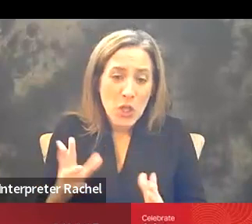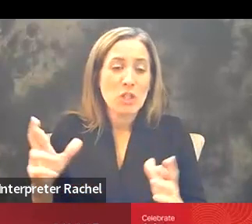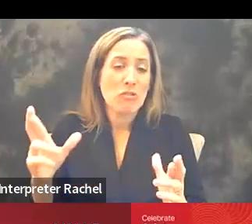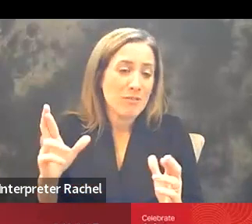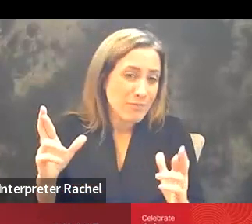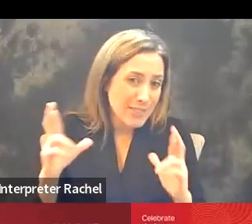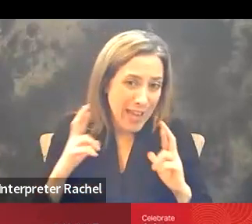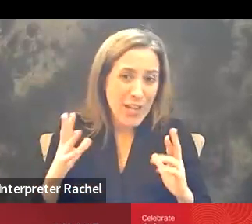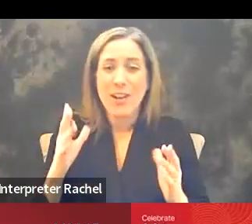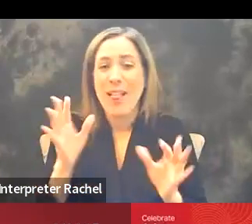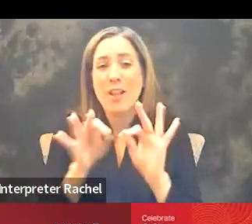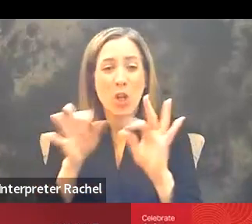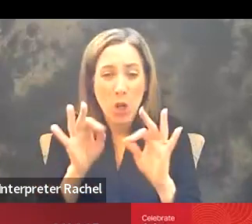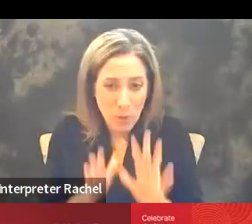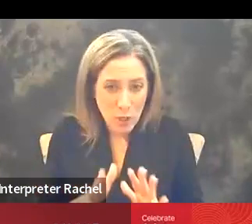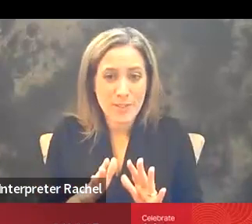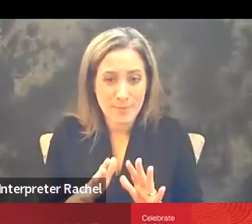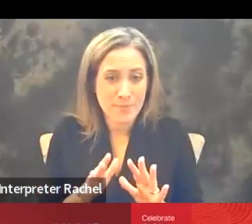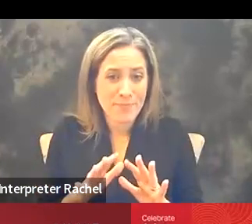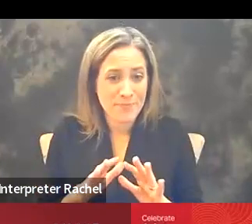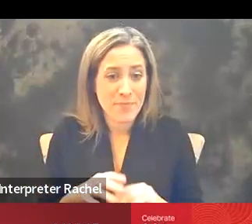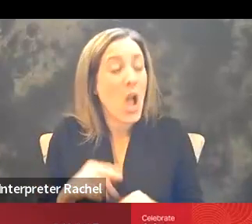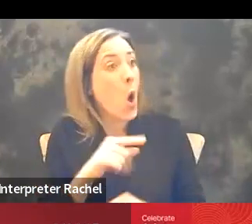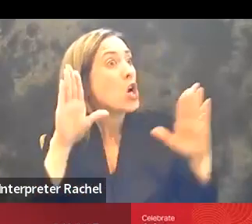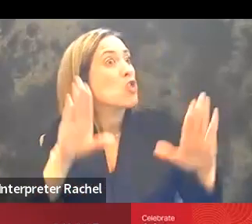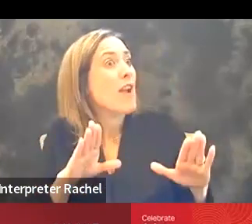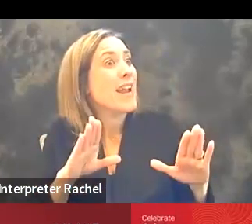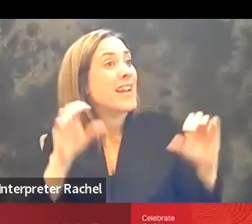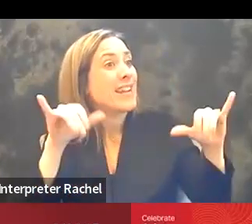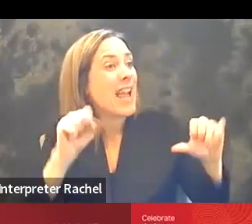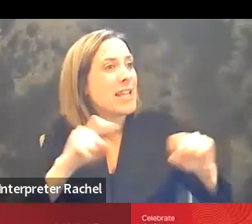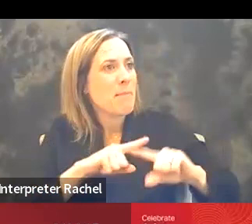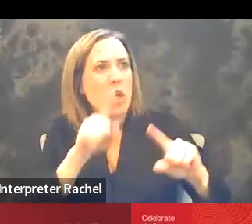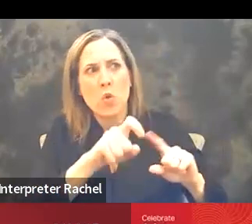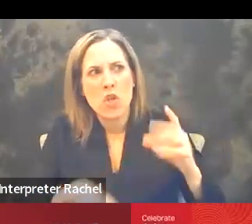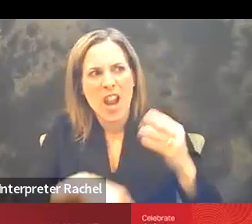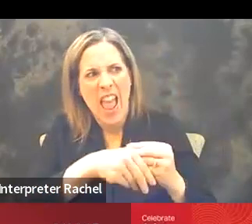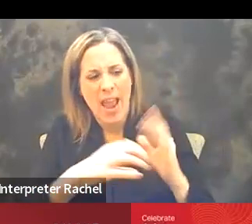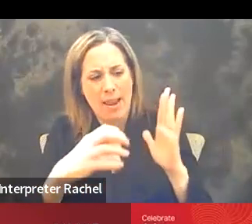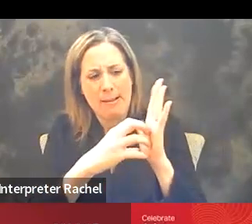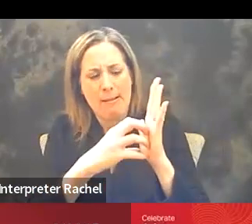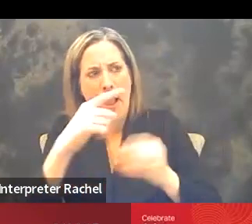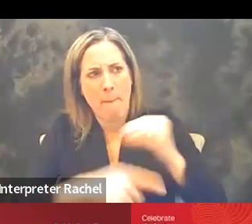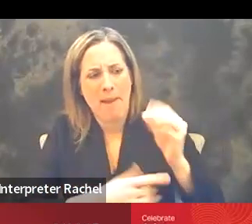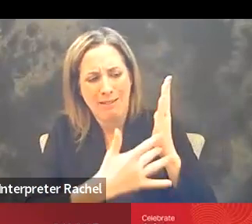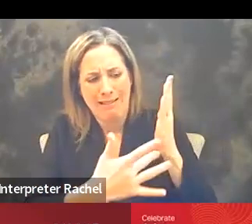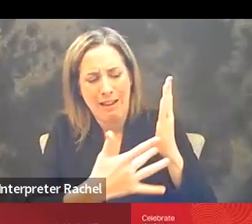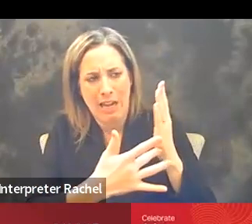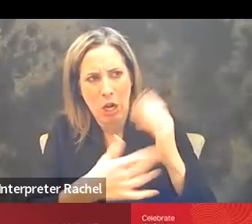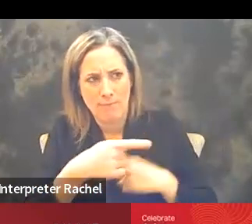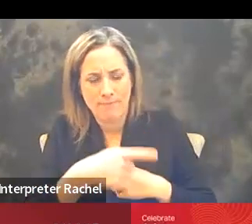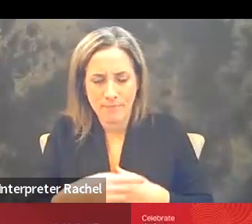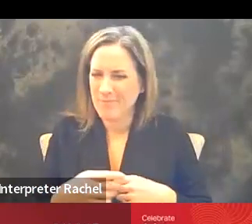will tell you, this is great, but you really need to add another section about this really highly technical thing. And who we need at the table are